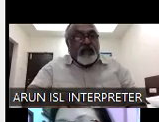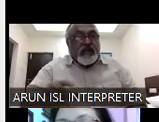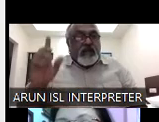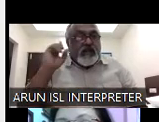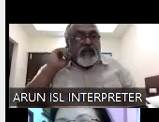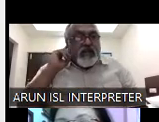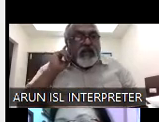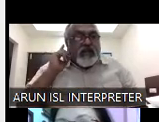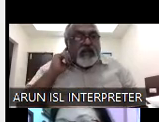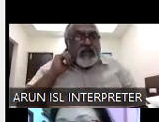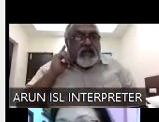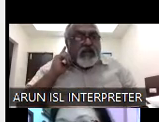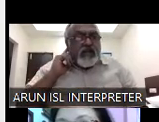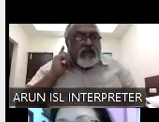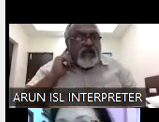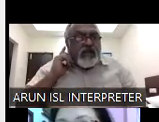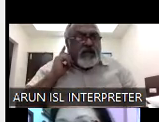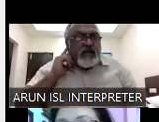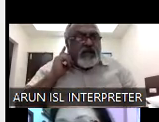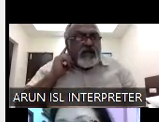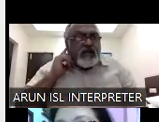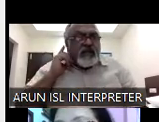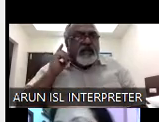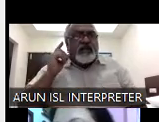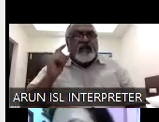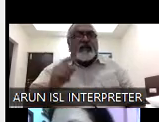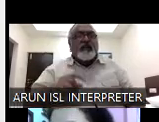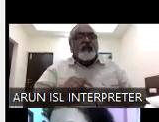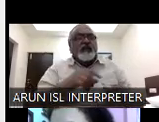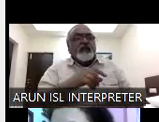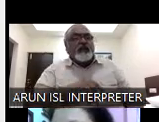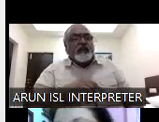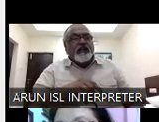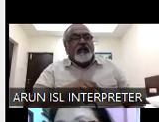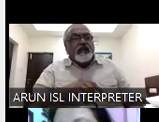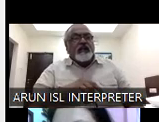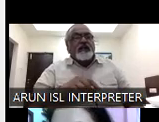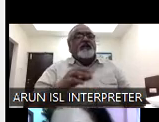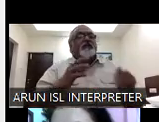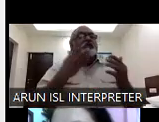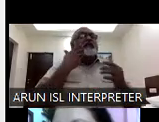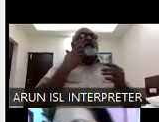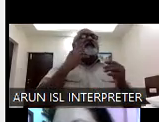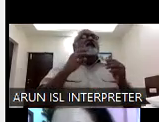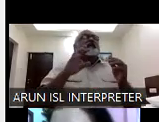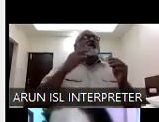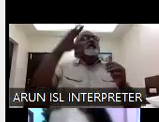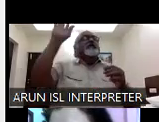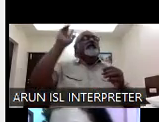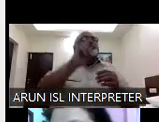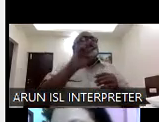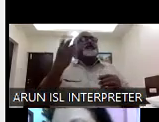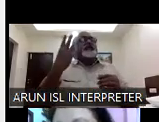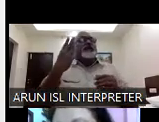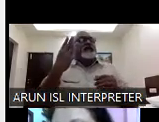so many years back. And in 2003, when we were entering into this karkhanas, which was like 10 by 10, and around 15,